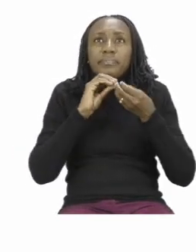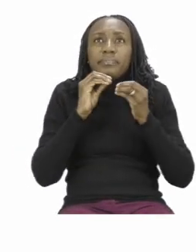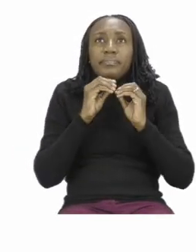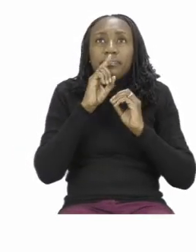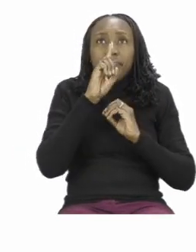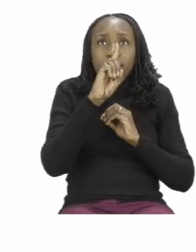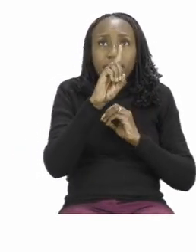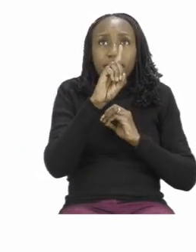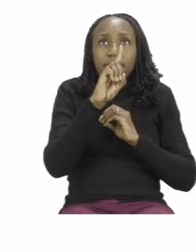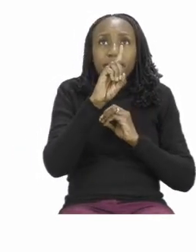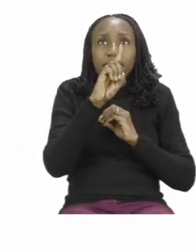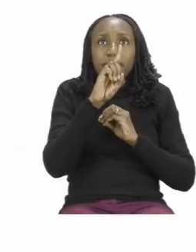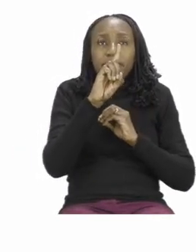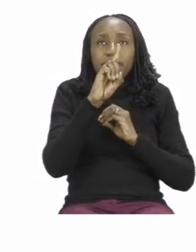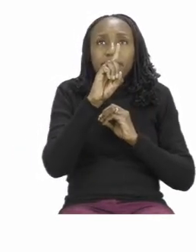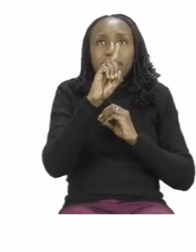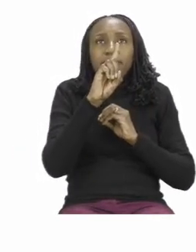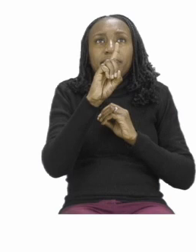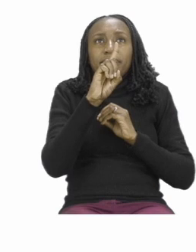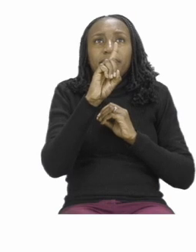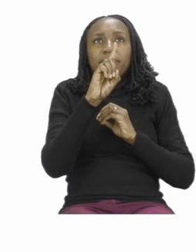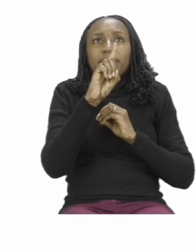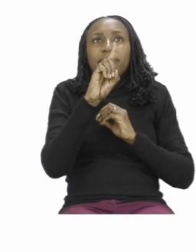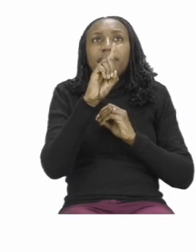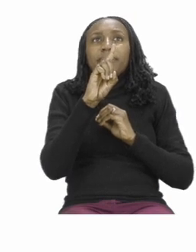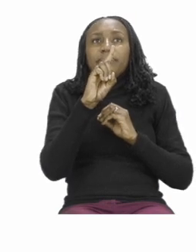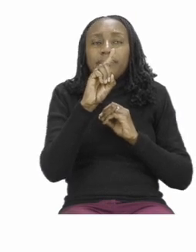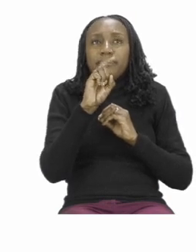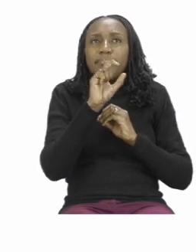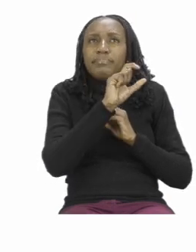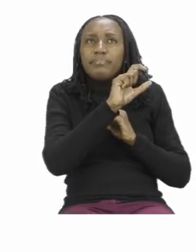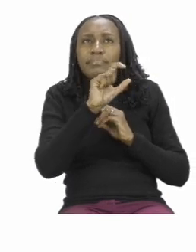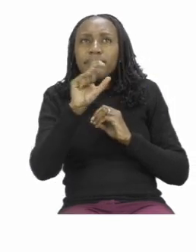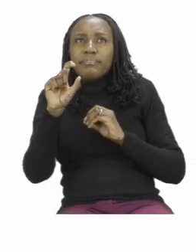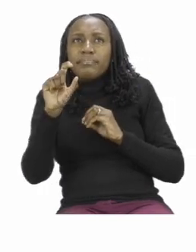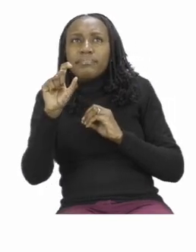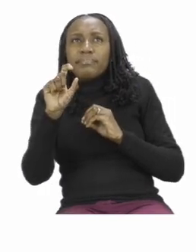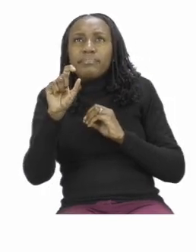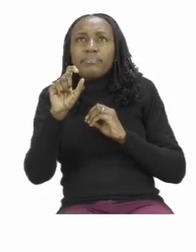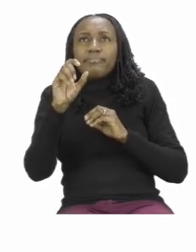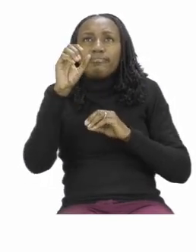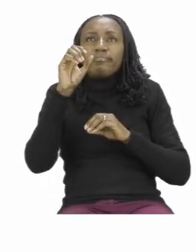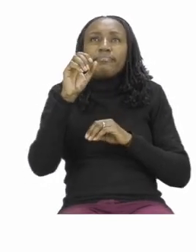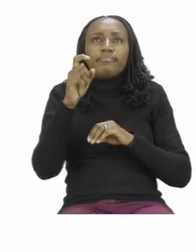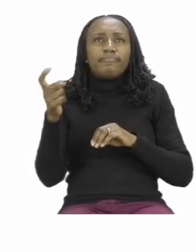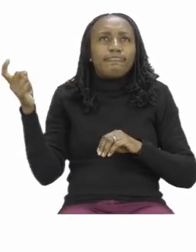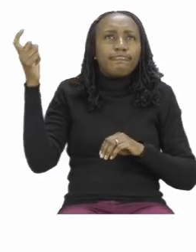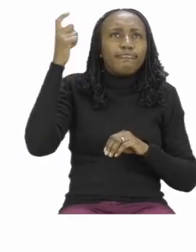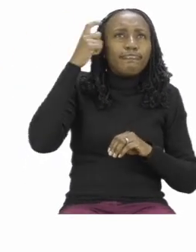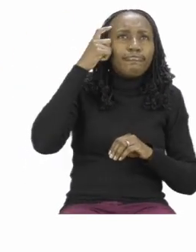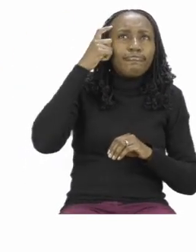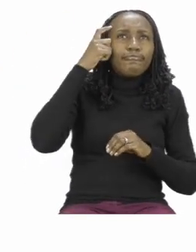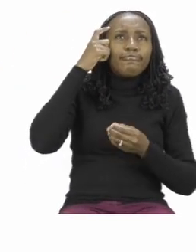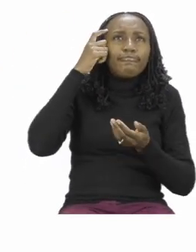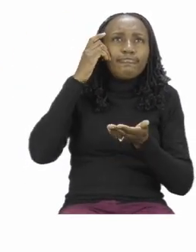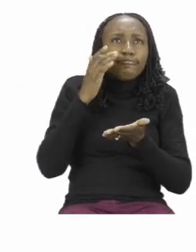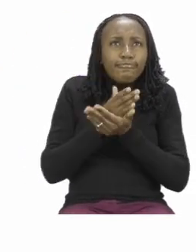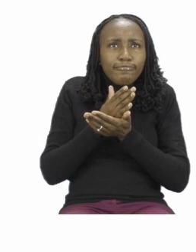the clue for a cross. It says, "Belief in the truth, value